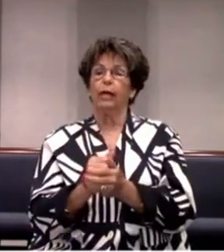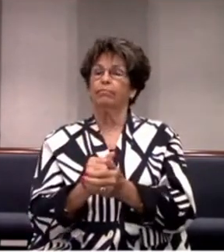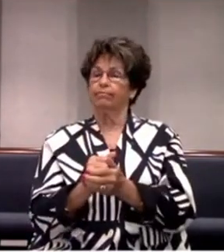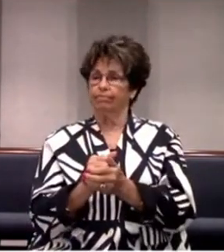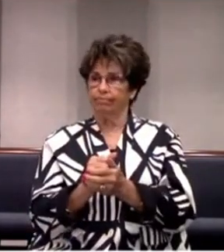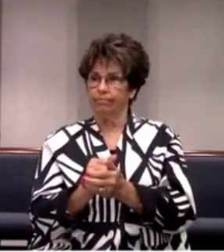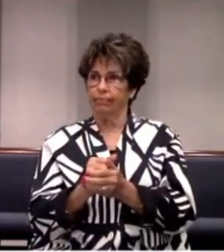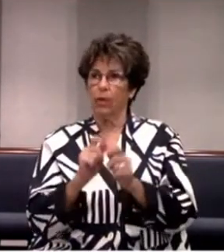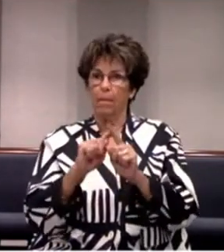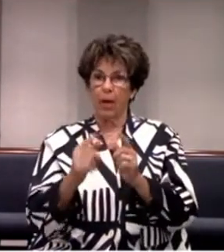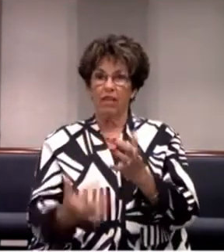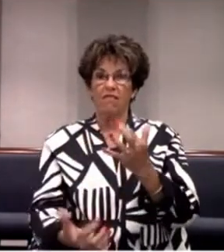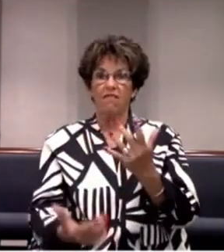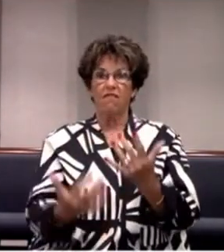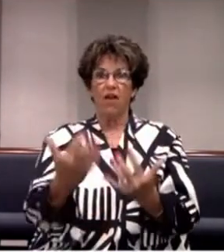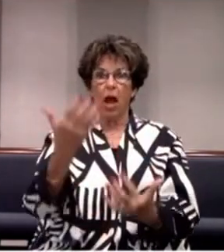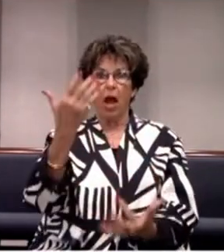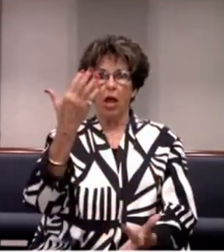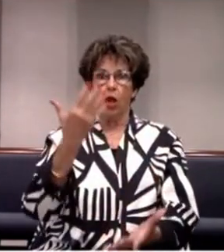of fire.